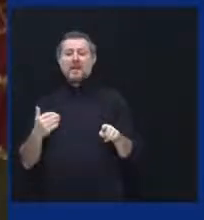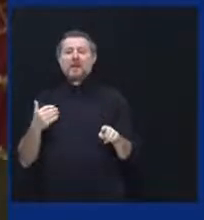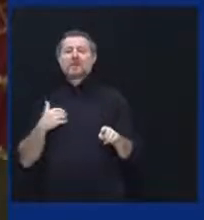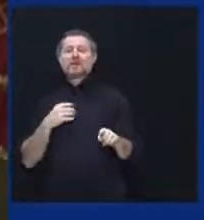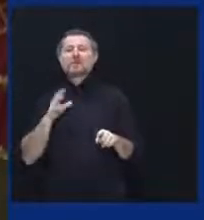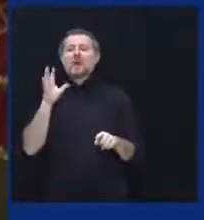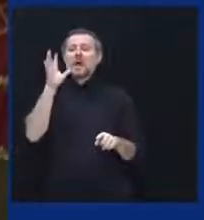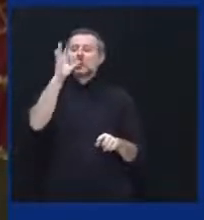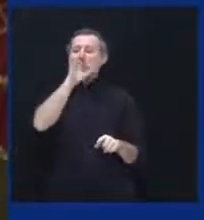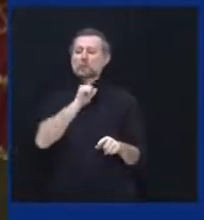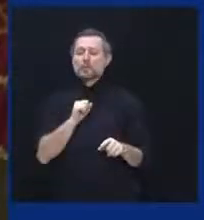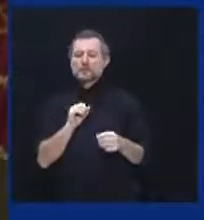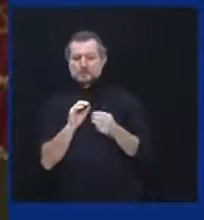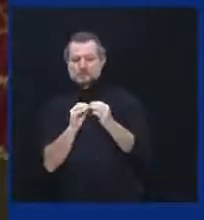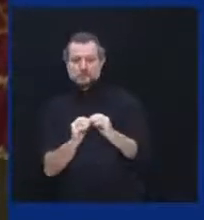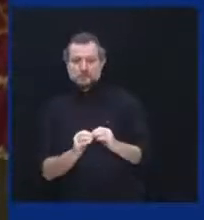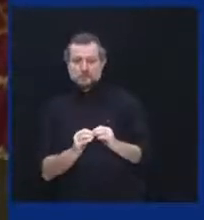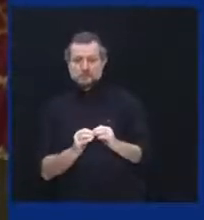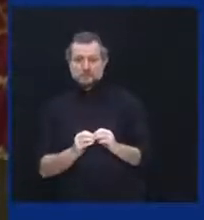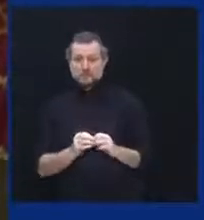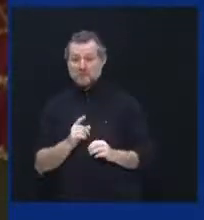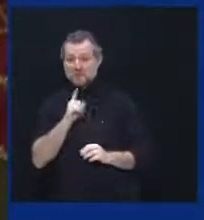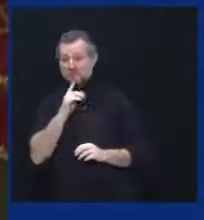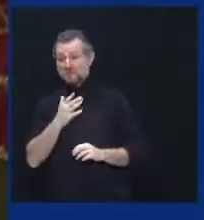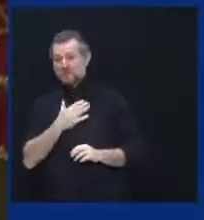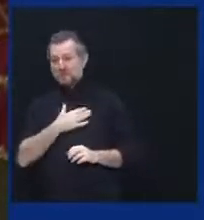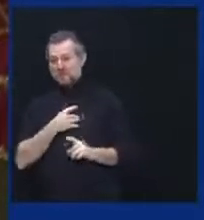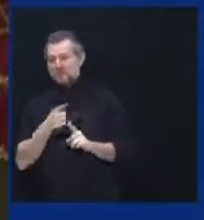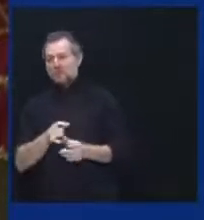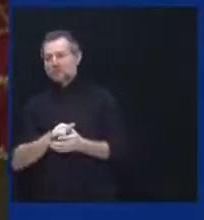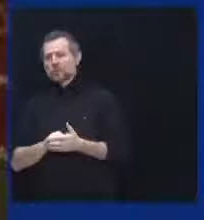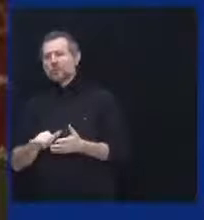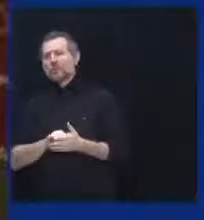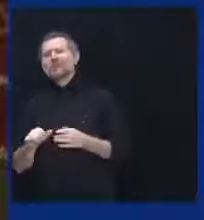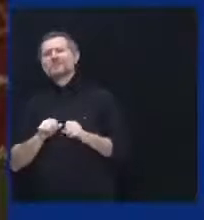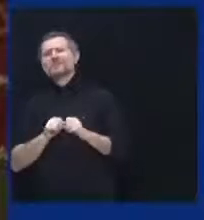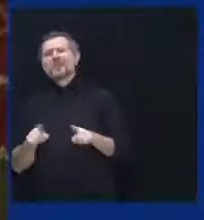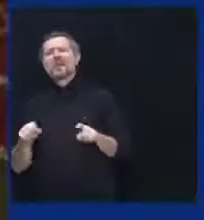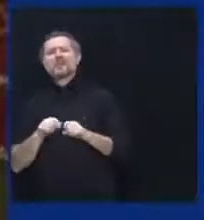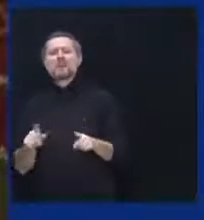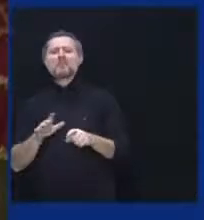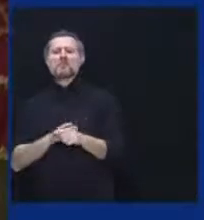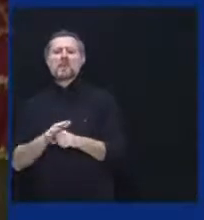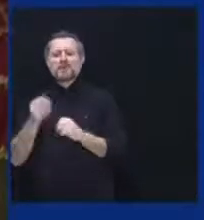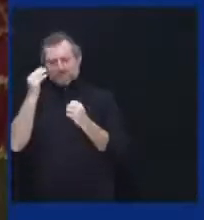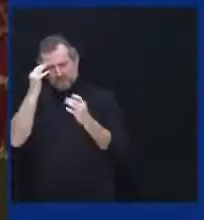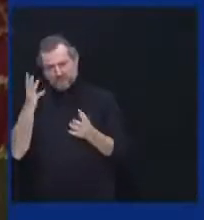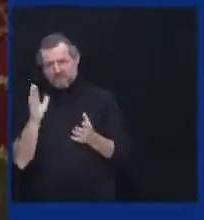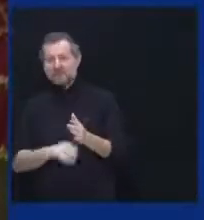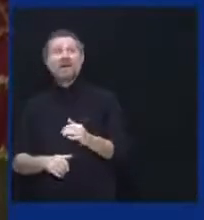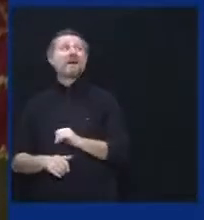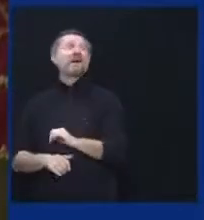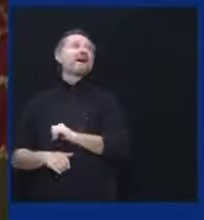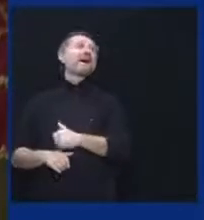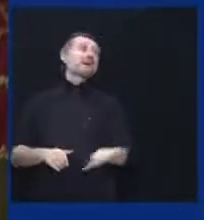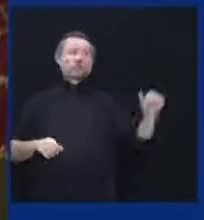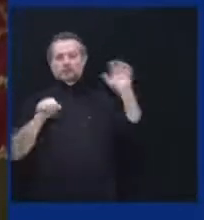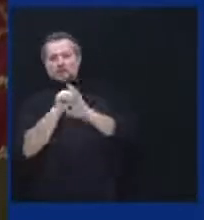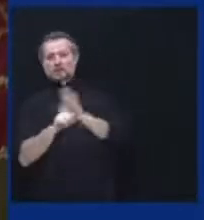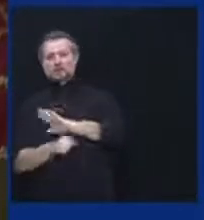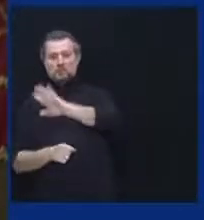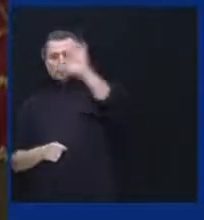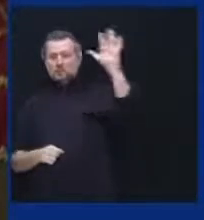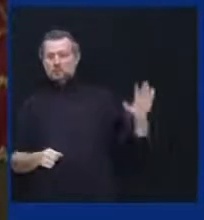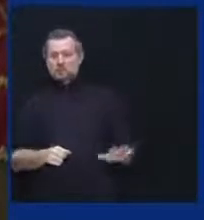number. So I would argue at this point, New York puts out more data on deaths than any other state in the country. And at the beginning of